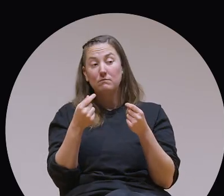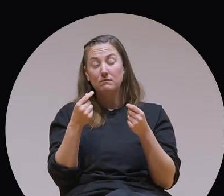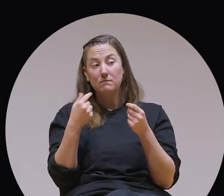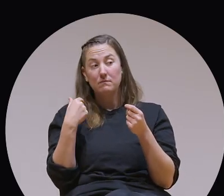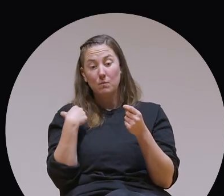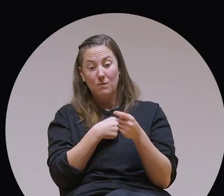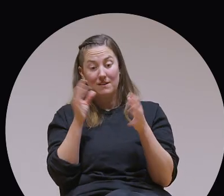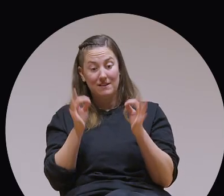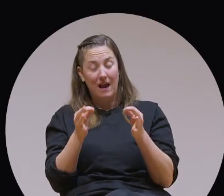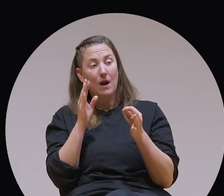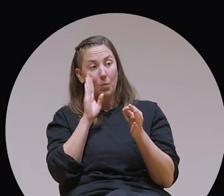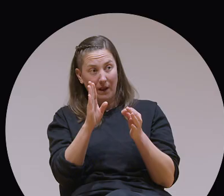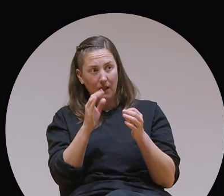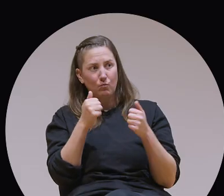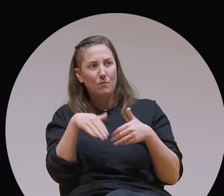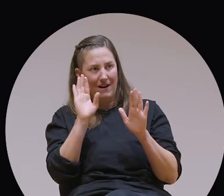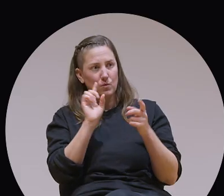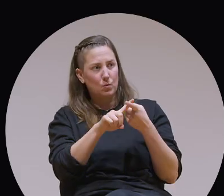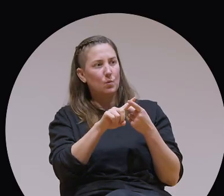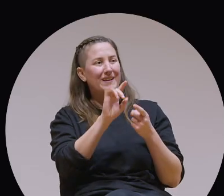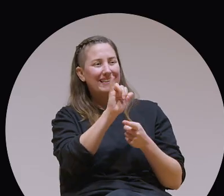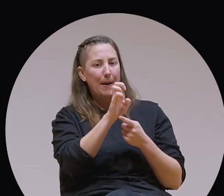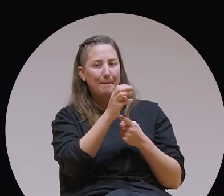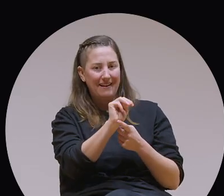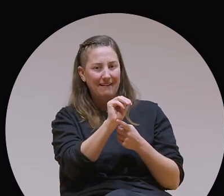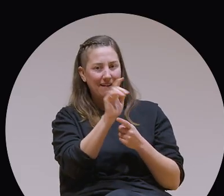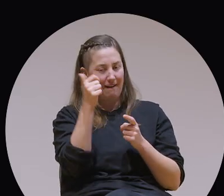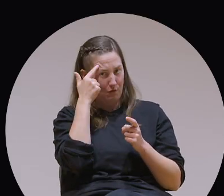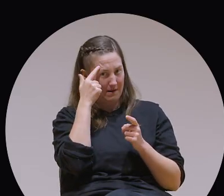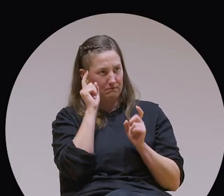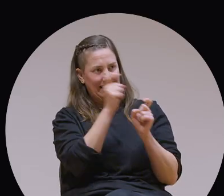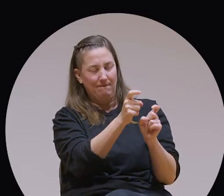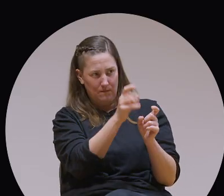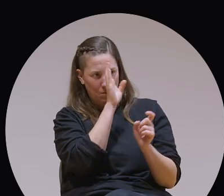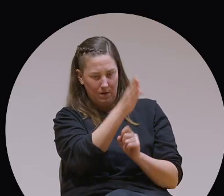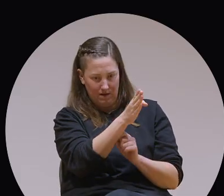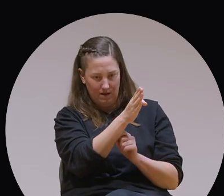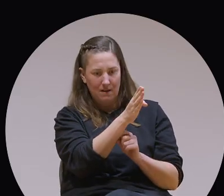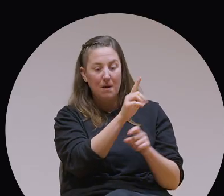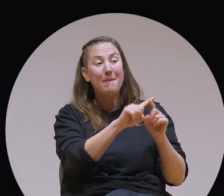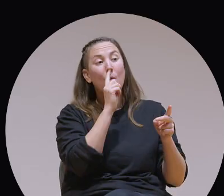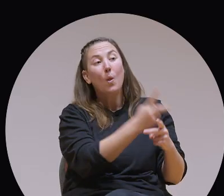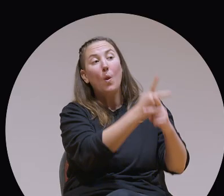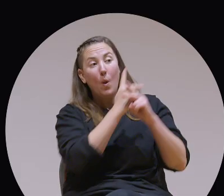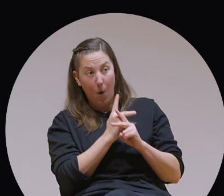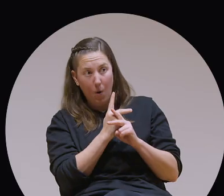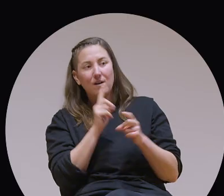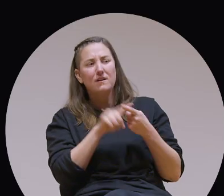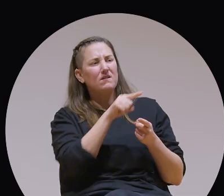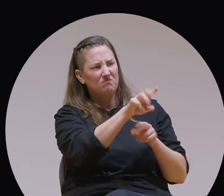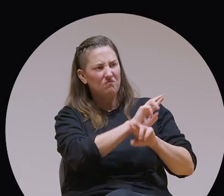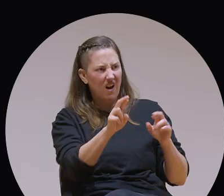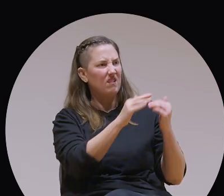be repatriated to the Yemeni government in exile and would be lent back to the Met until such time as Yemen